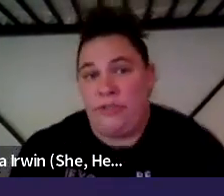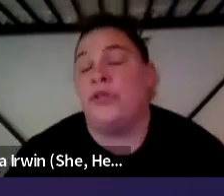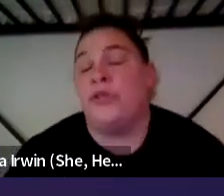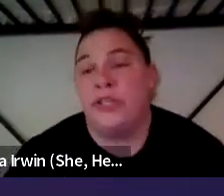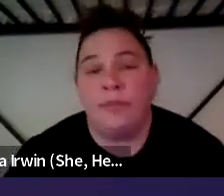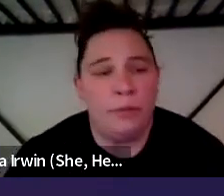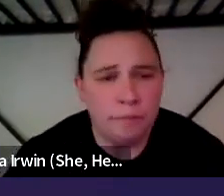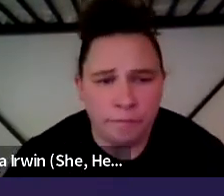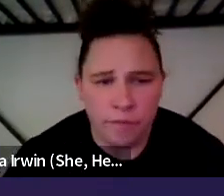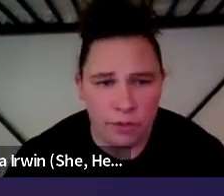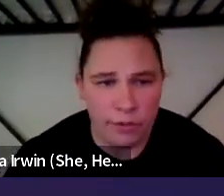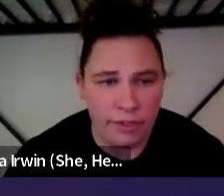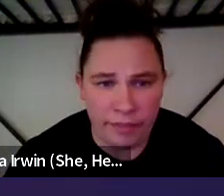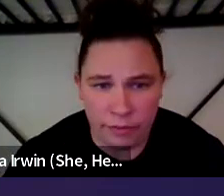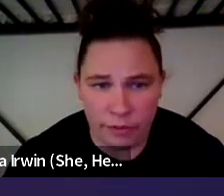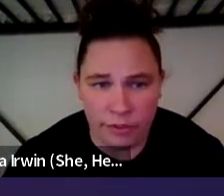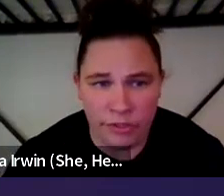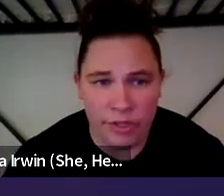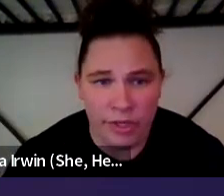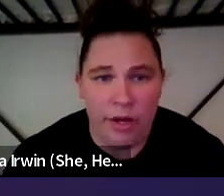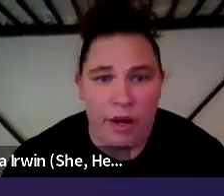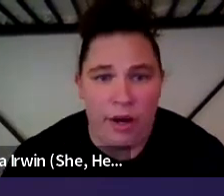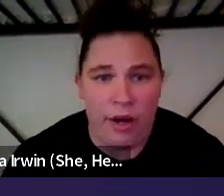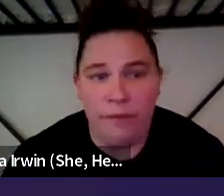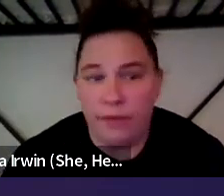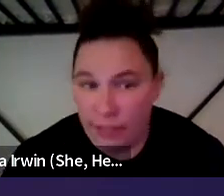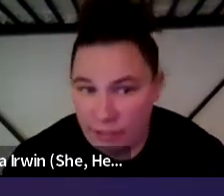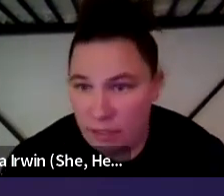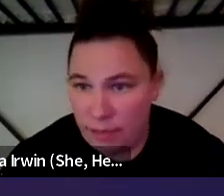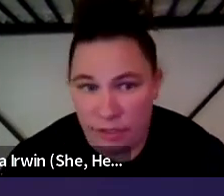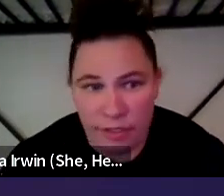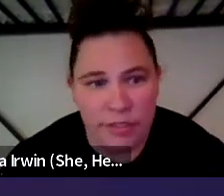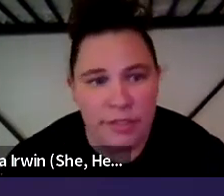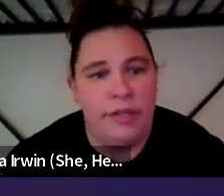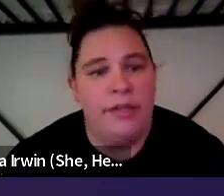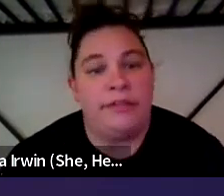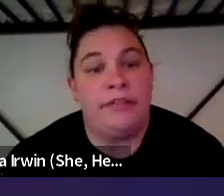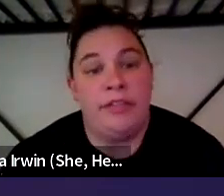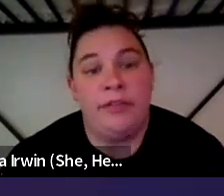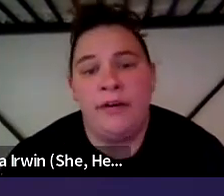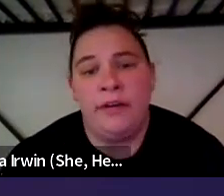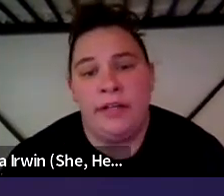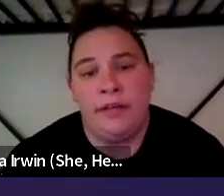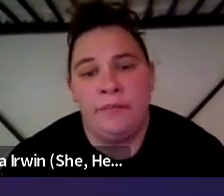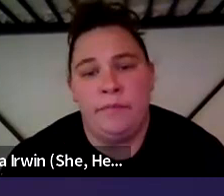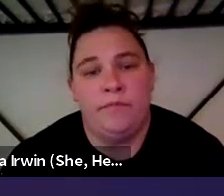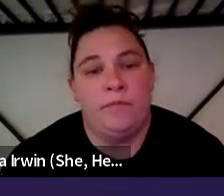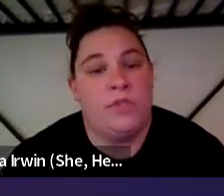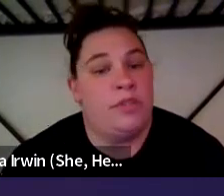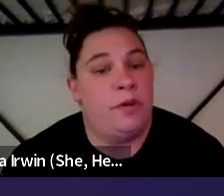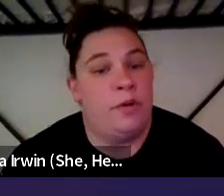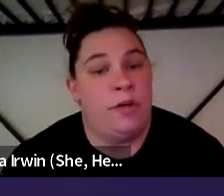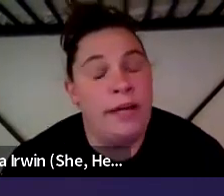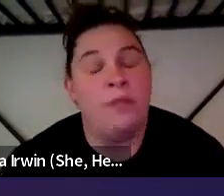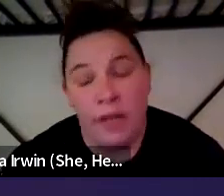a short-term loan. So individuals meet with an AT specialist, they review how the items